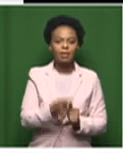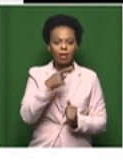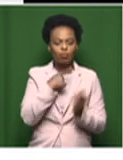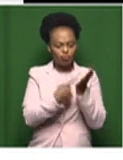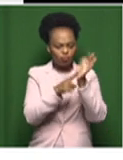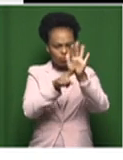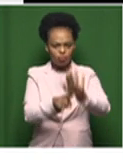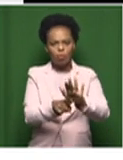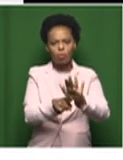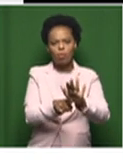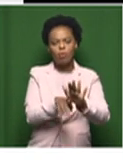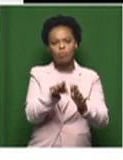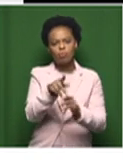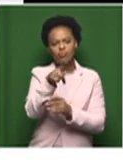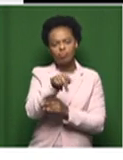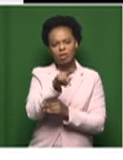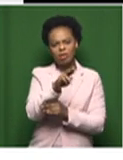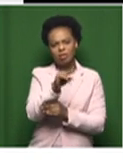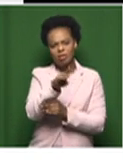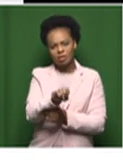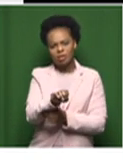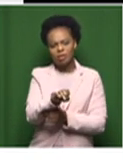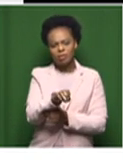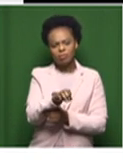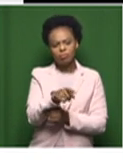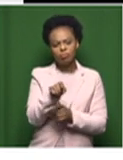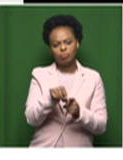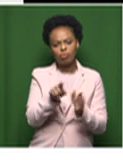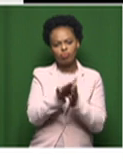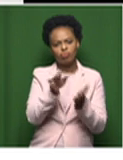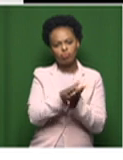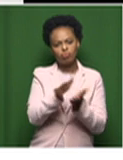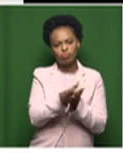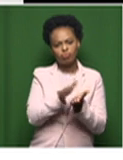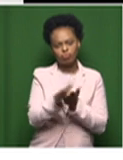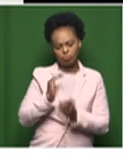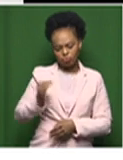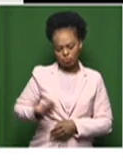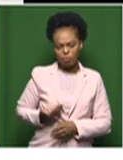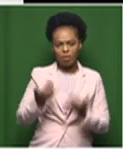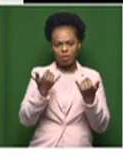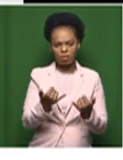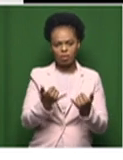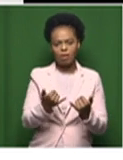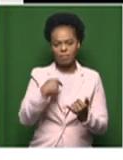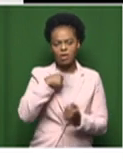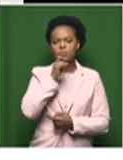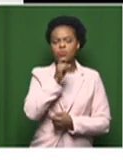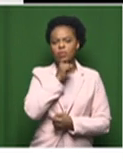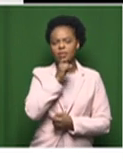bride price. It's going to be curated by Southern Guild, and I'm using